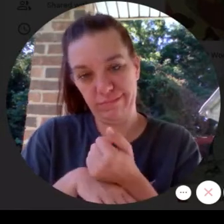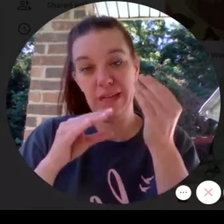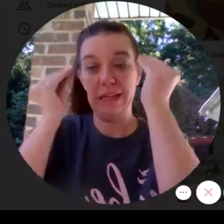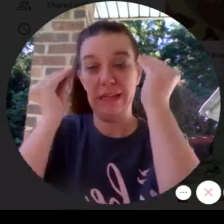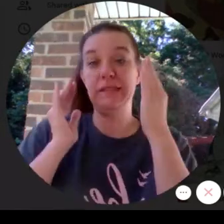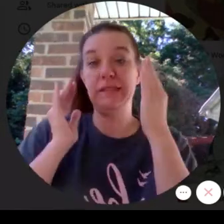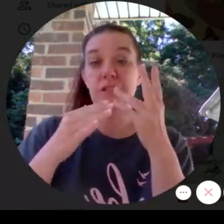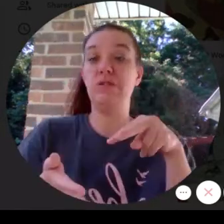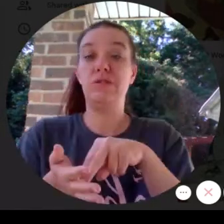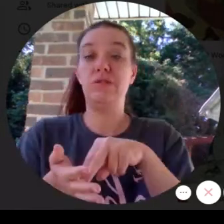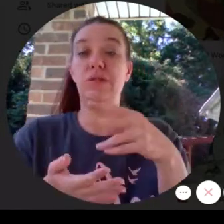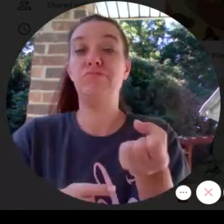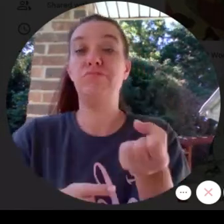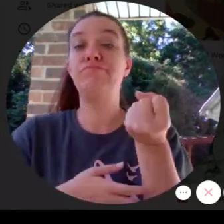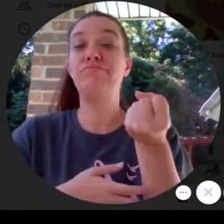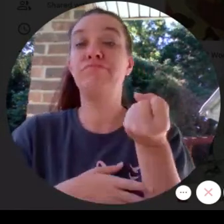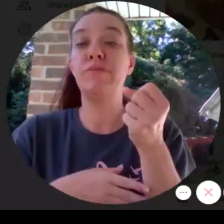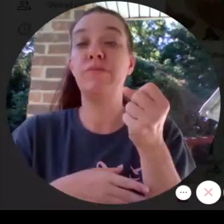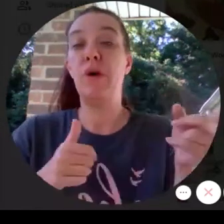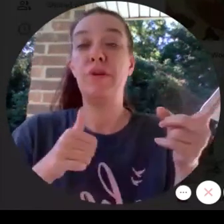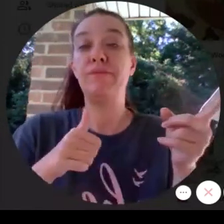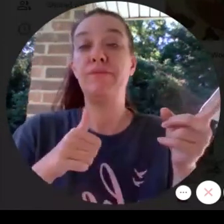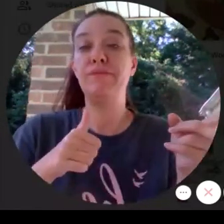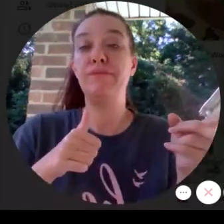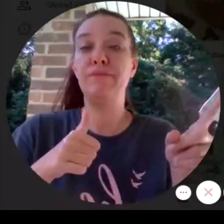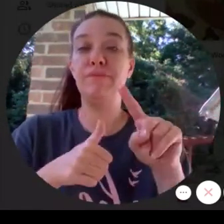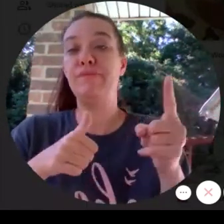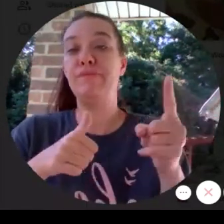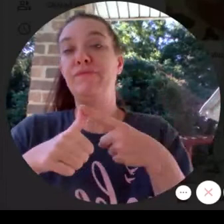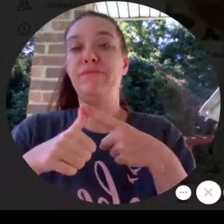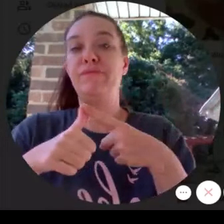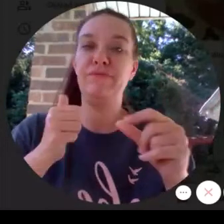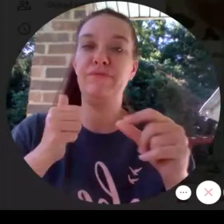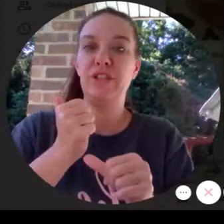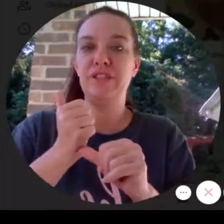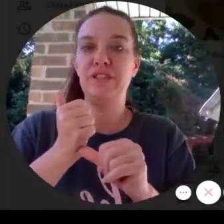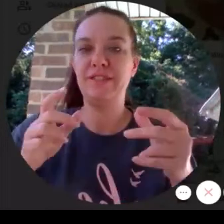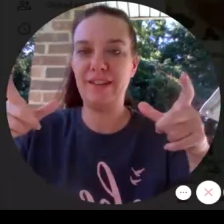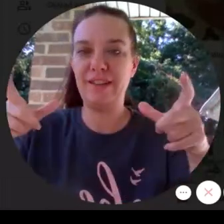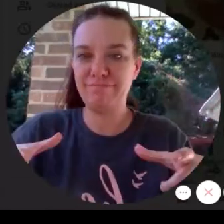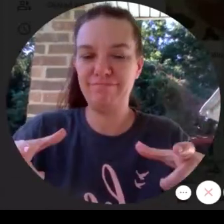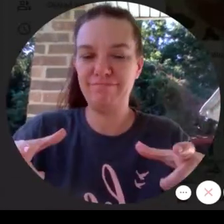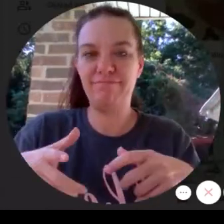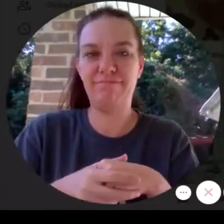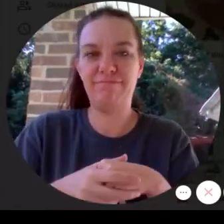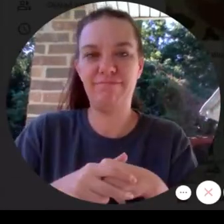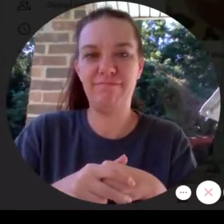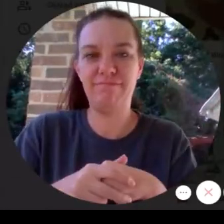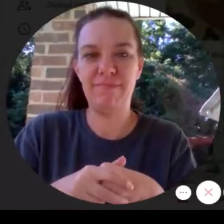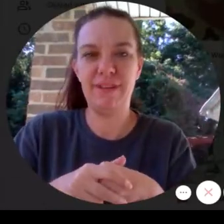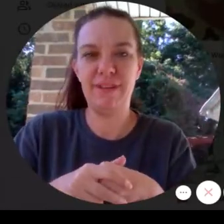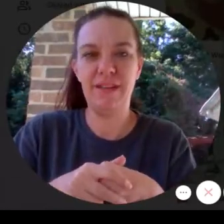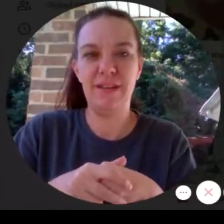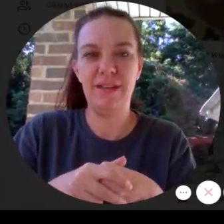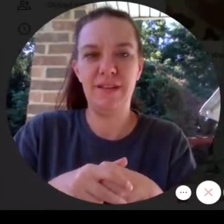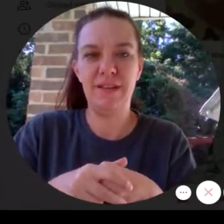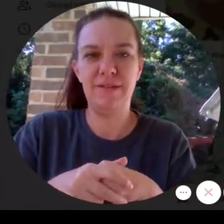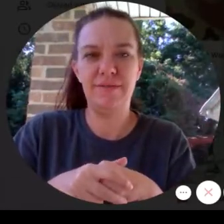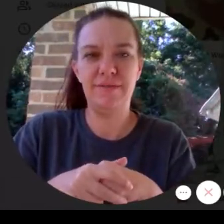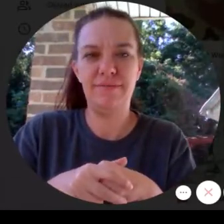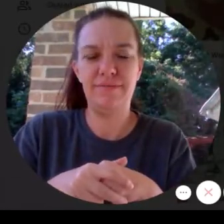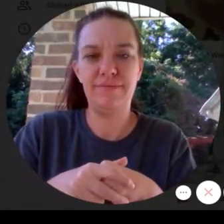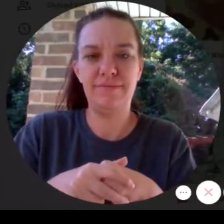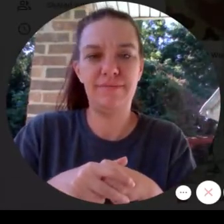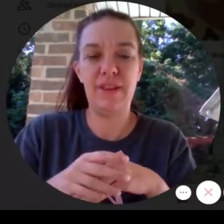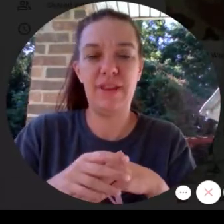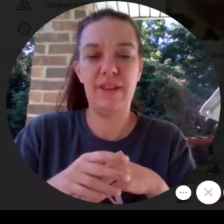aid kits, looking slightly lost. Miss X led the first graders in some sort of clapping